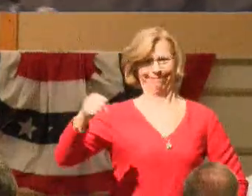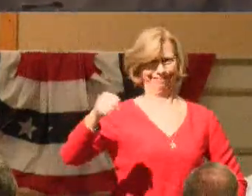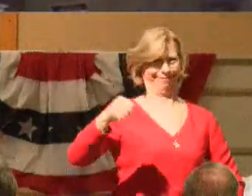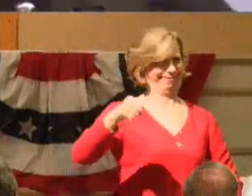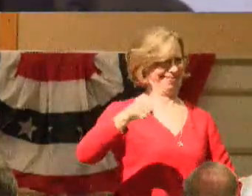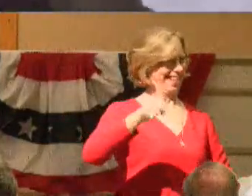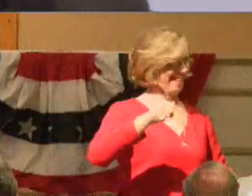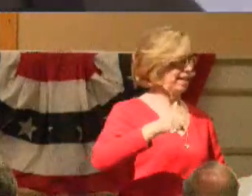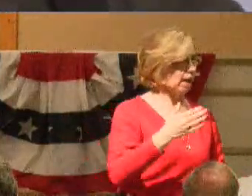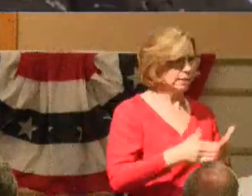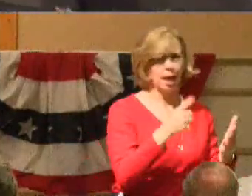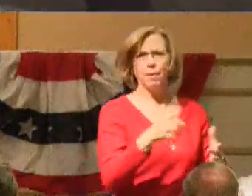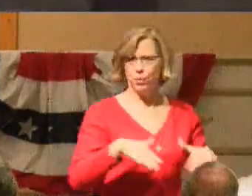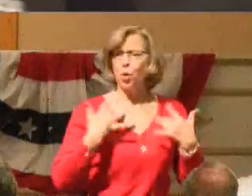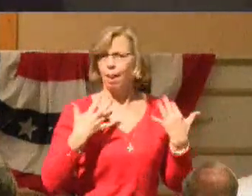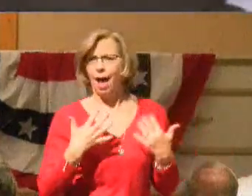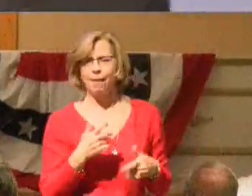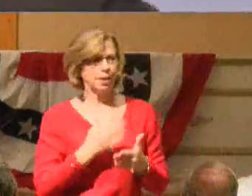Yes, some of you are.